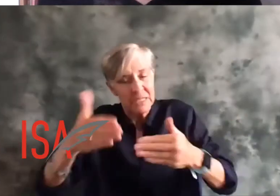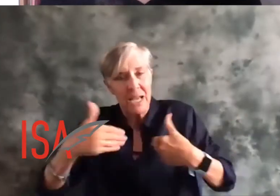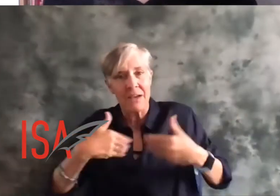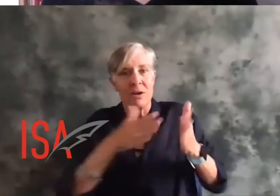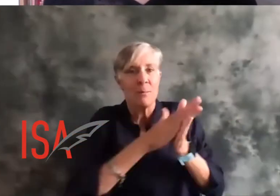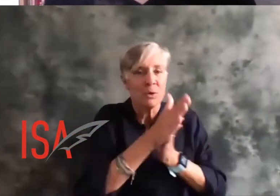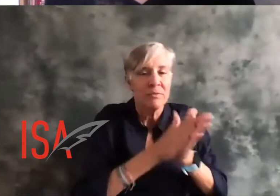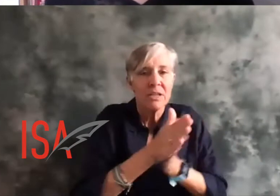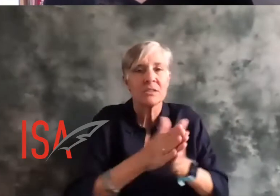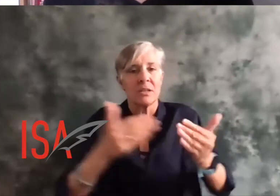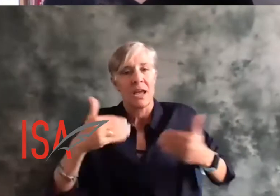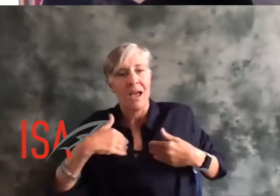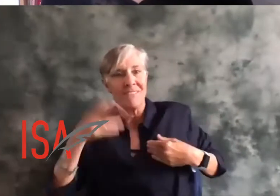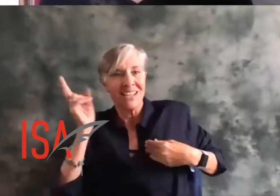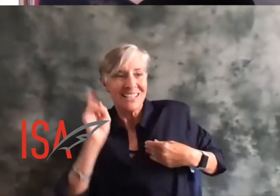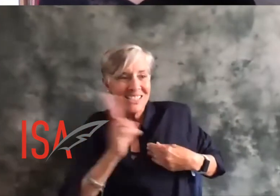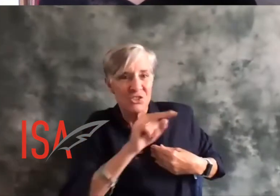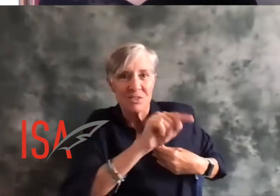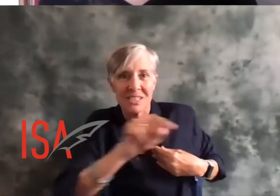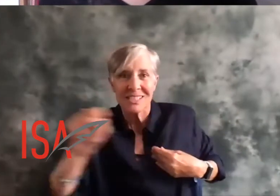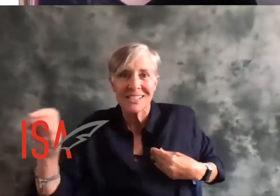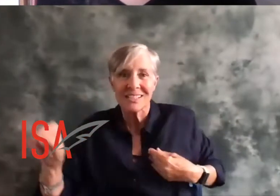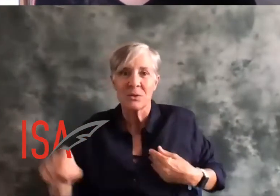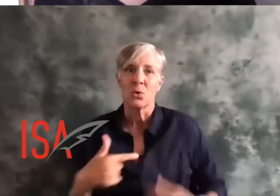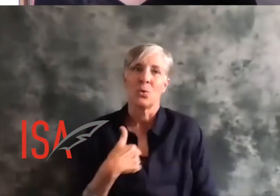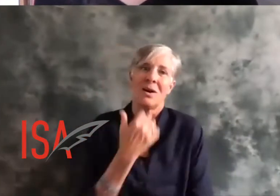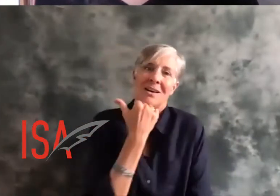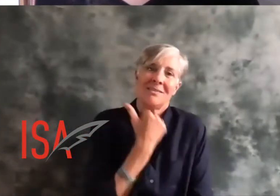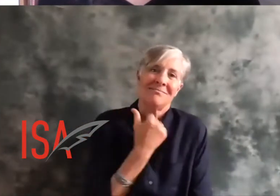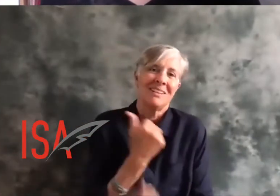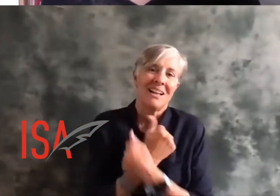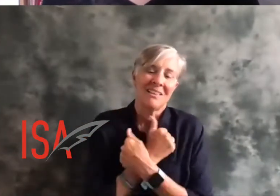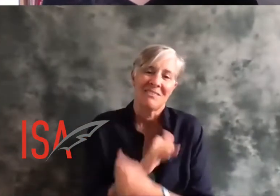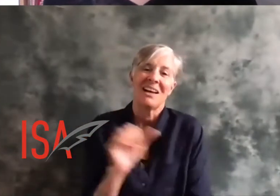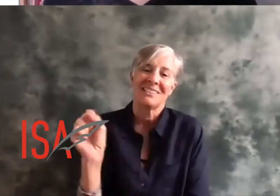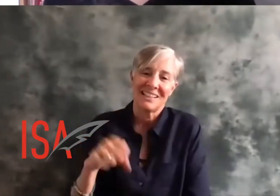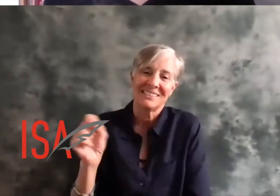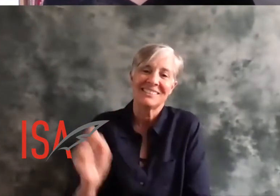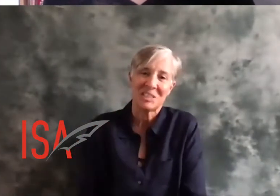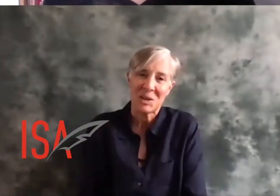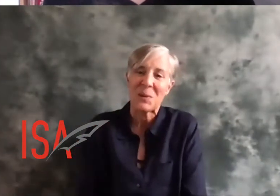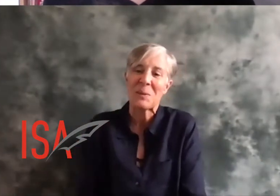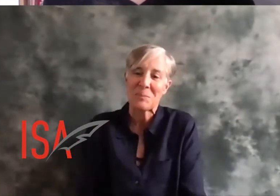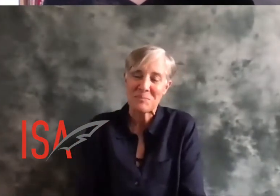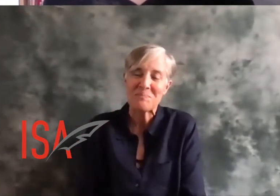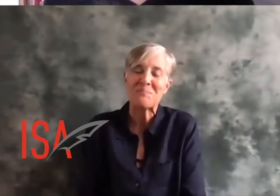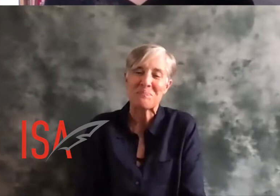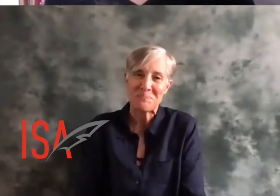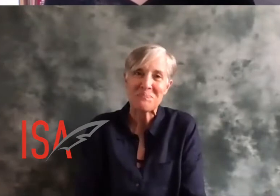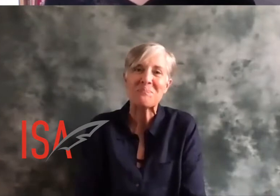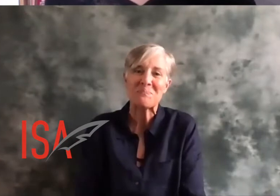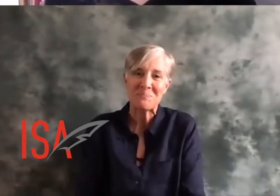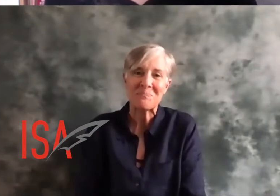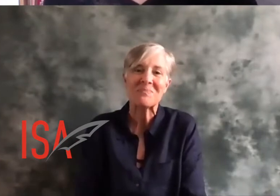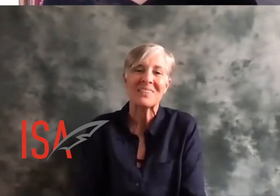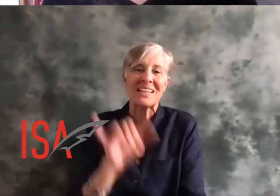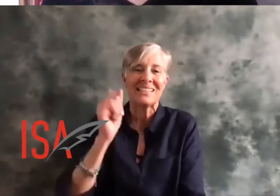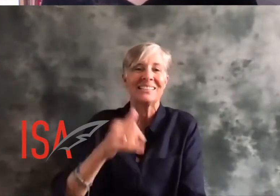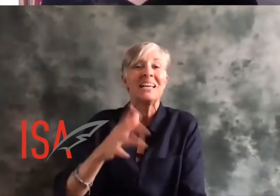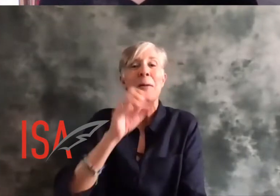histories. I love that. Yes, that's it. Like, that's like mic